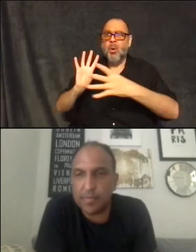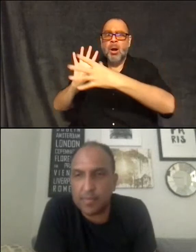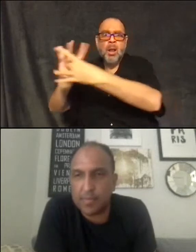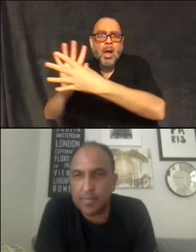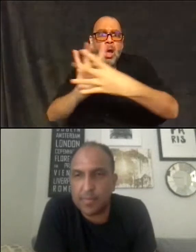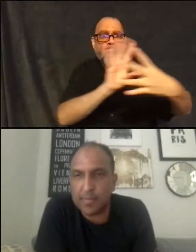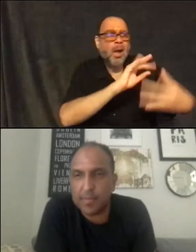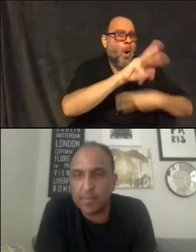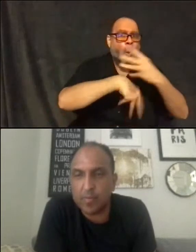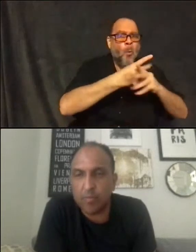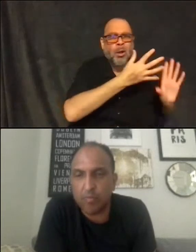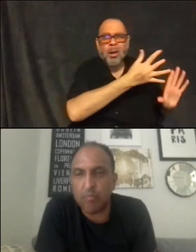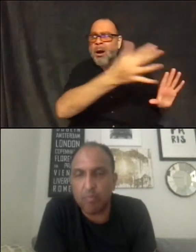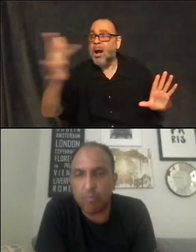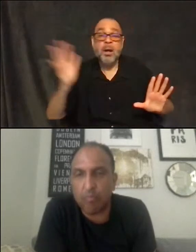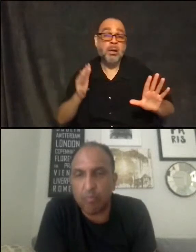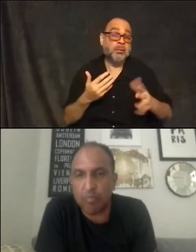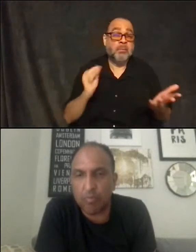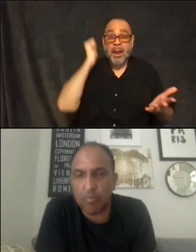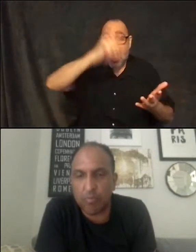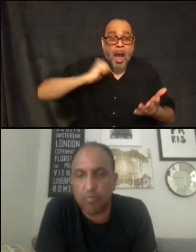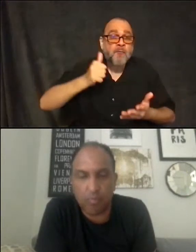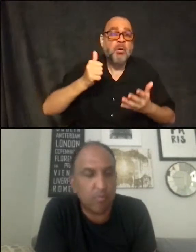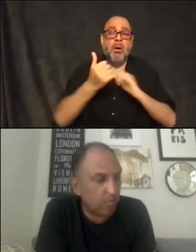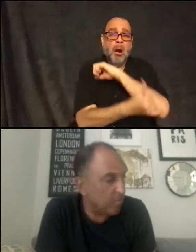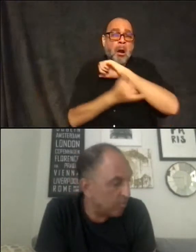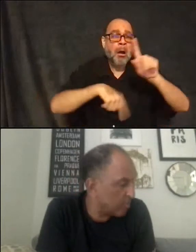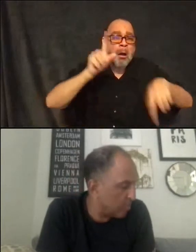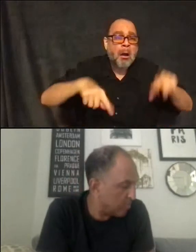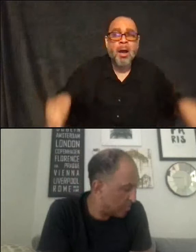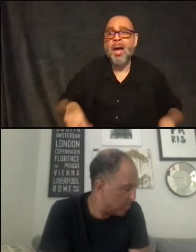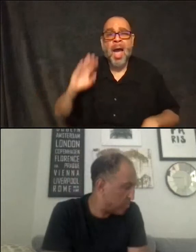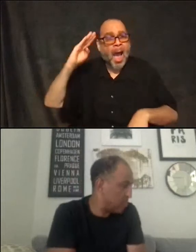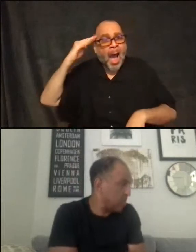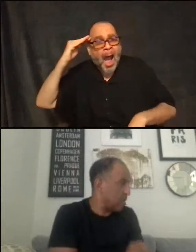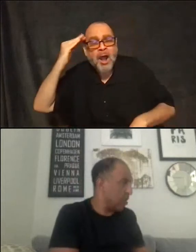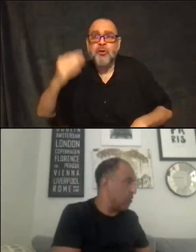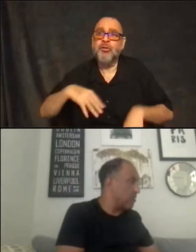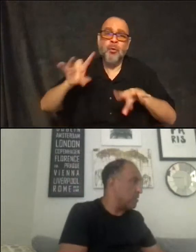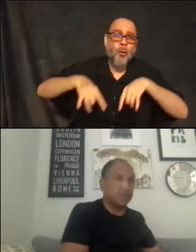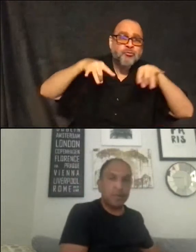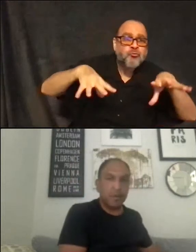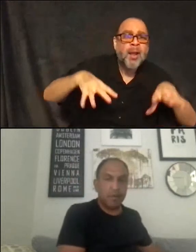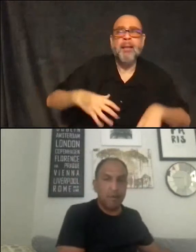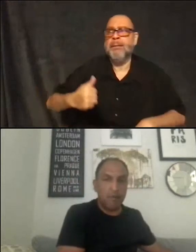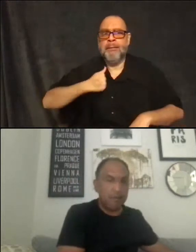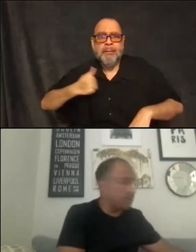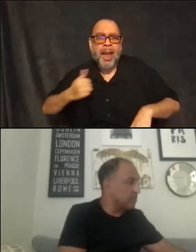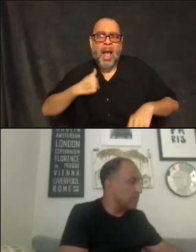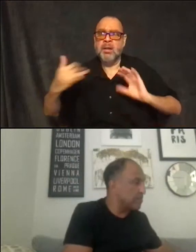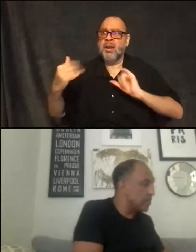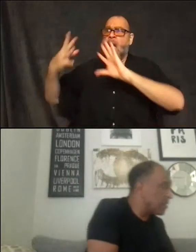have people from various countries in Africa, from Ireland, from Australia, from Canada. So it just opens up